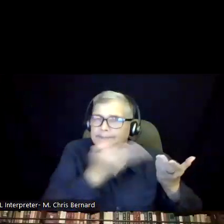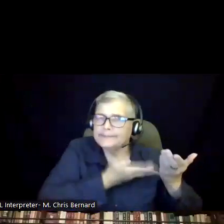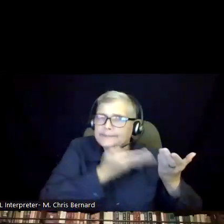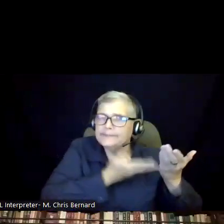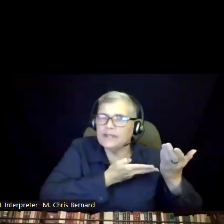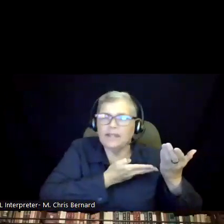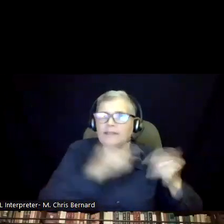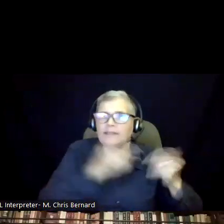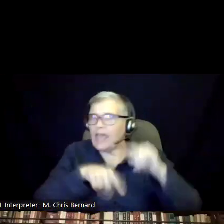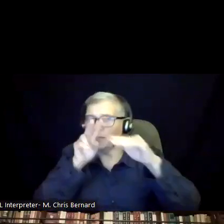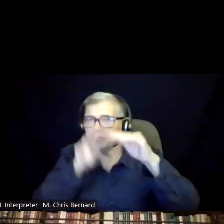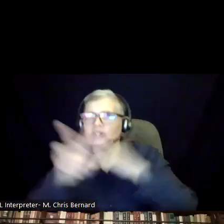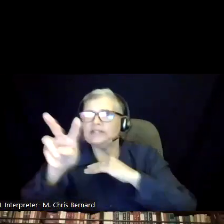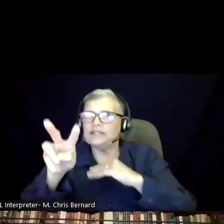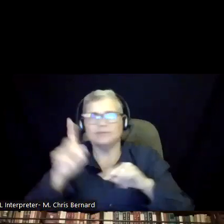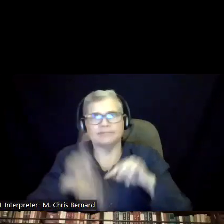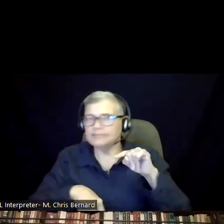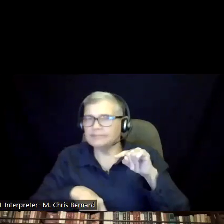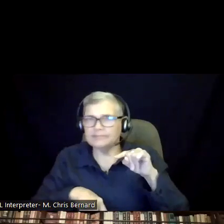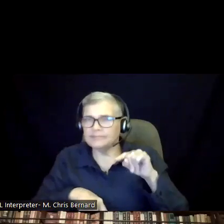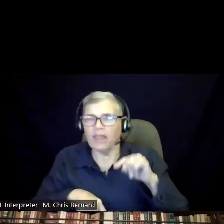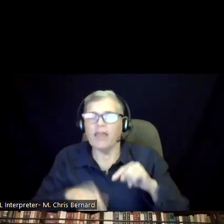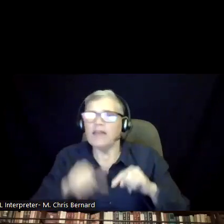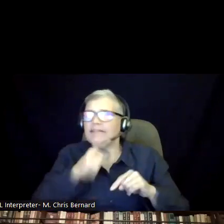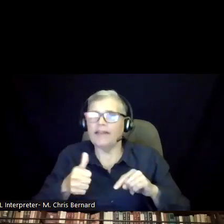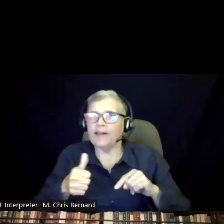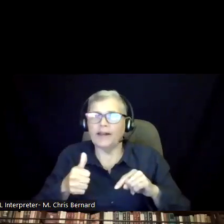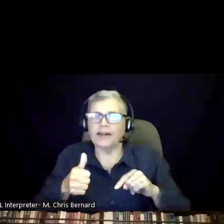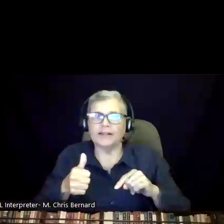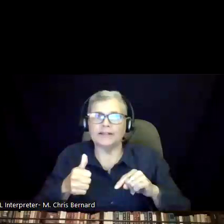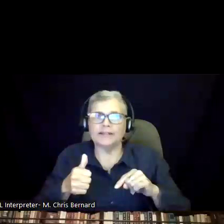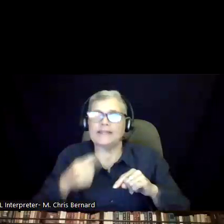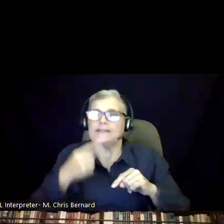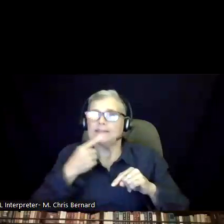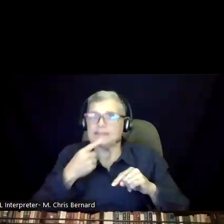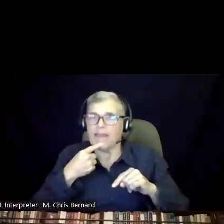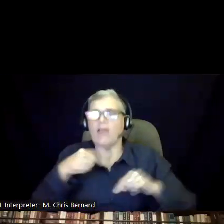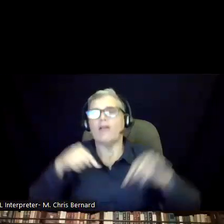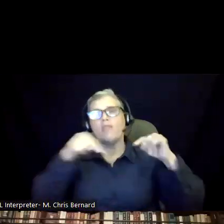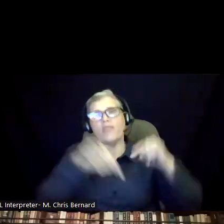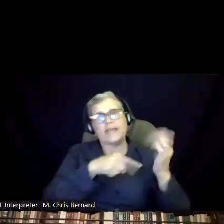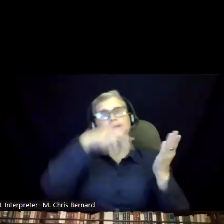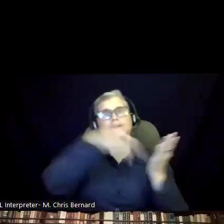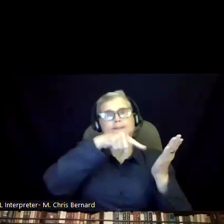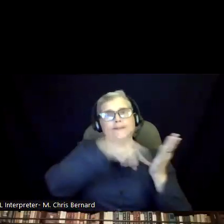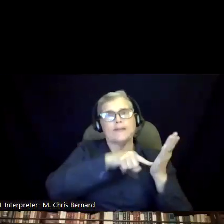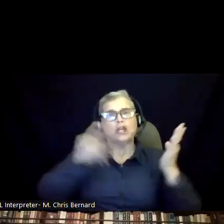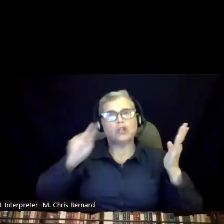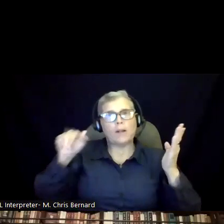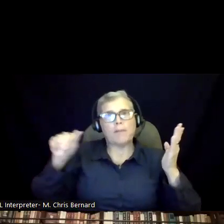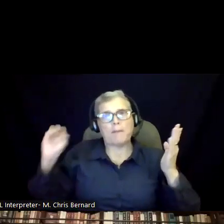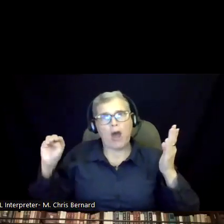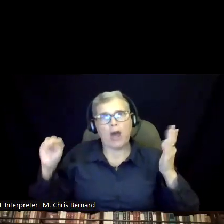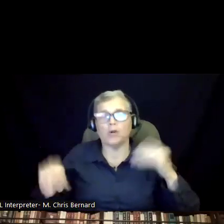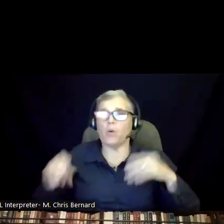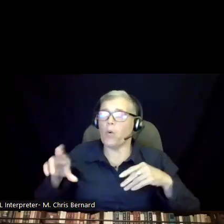not predictive. It doesn't tell us, this is within the North American model or this is without the North American